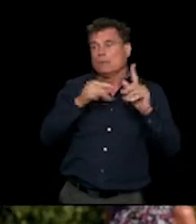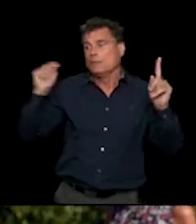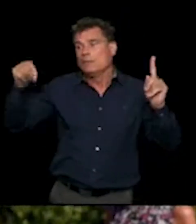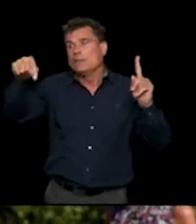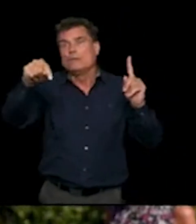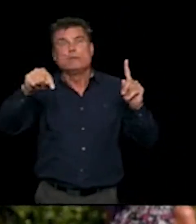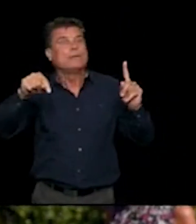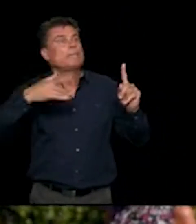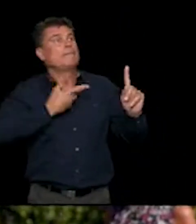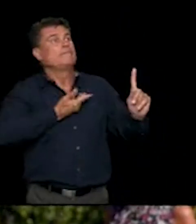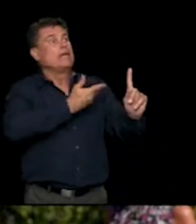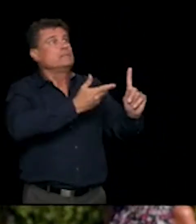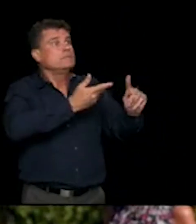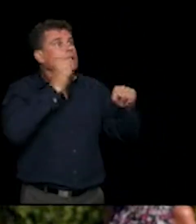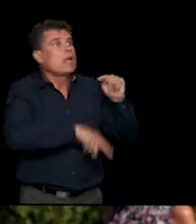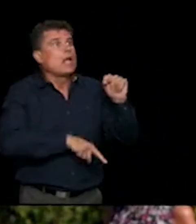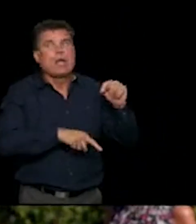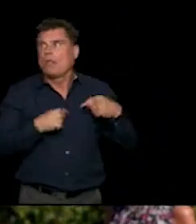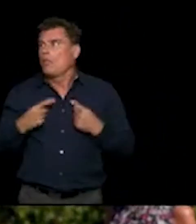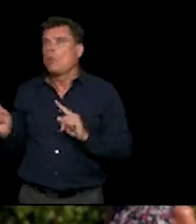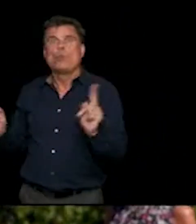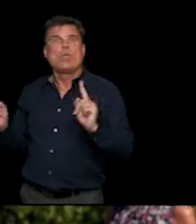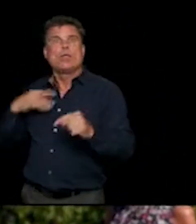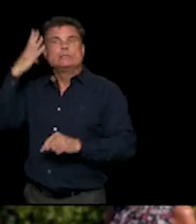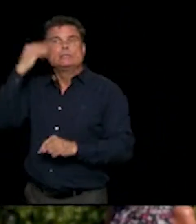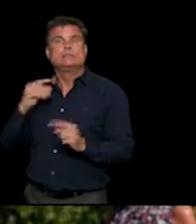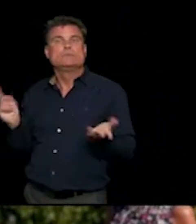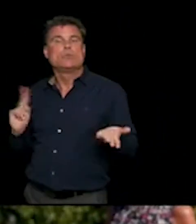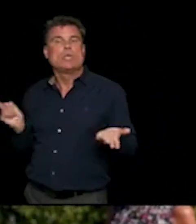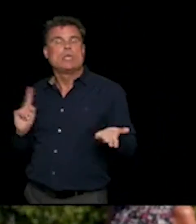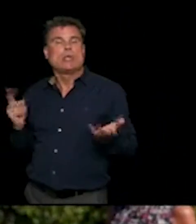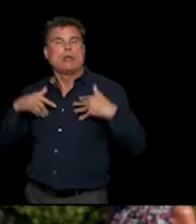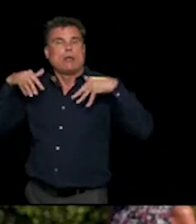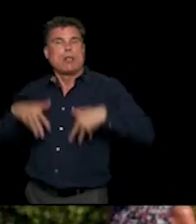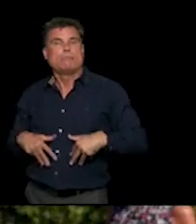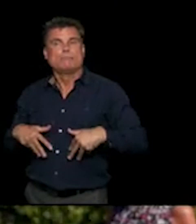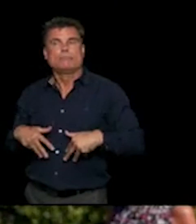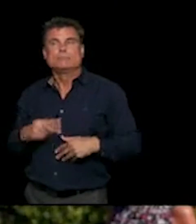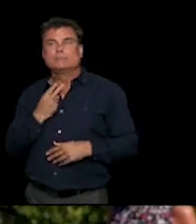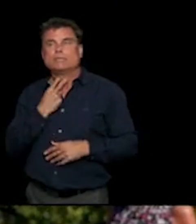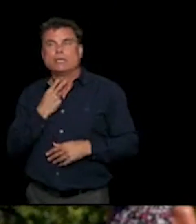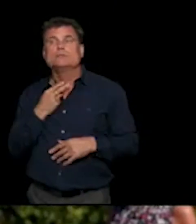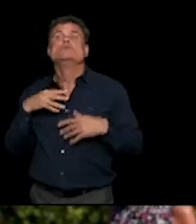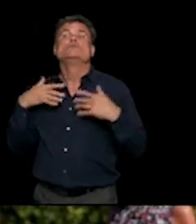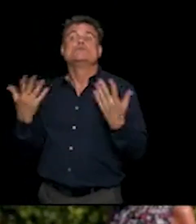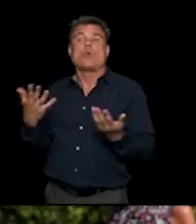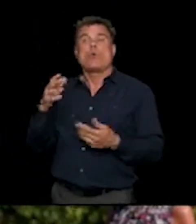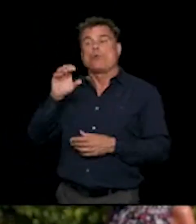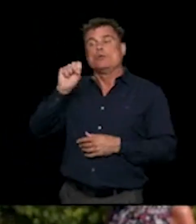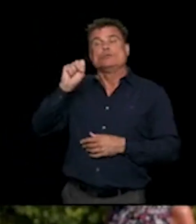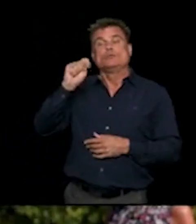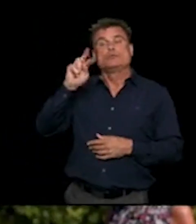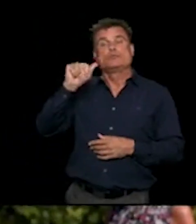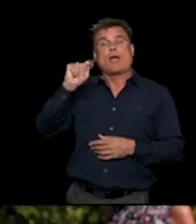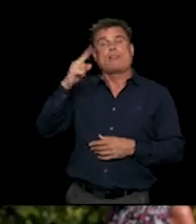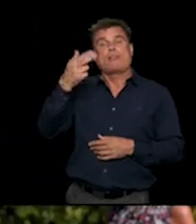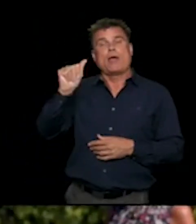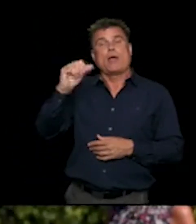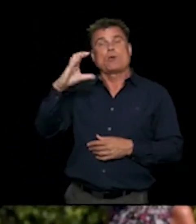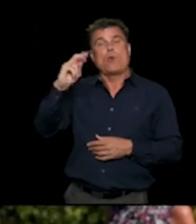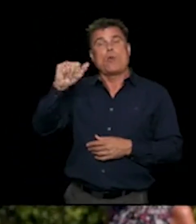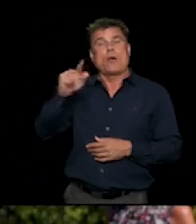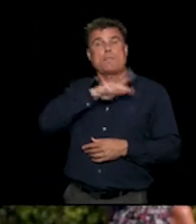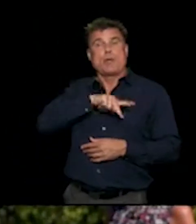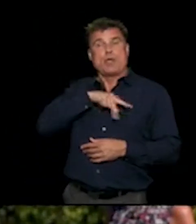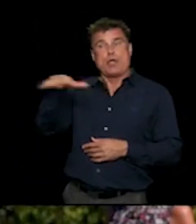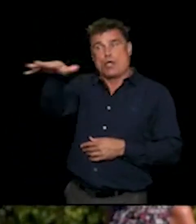residents of Strathcona, and in fact, I have been down and met with a number of homeowners in the area, local business improvement